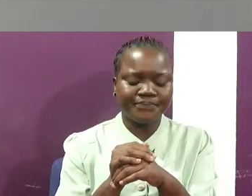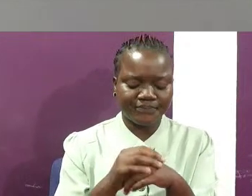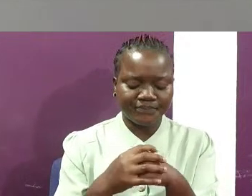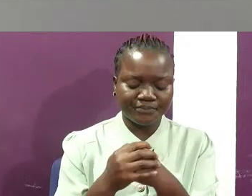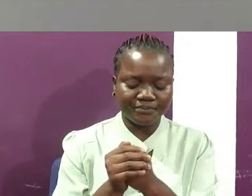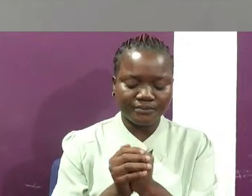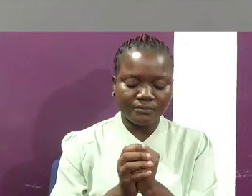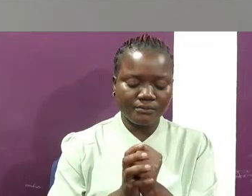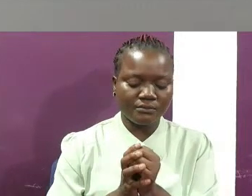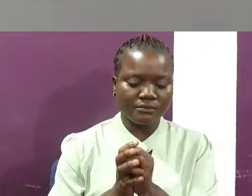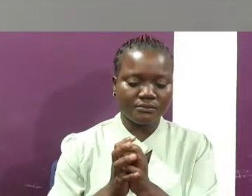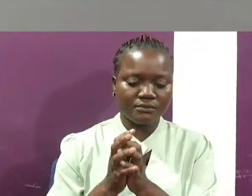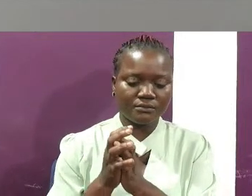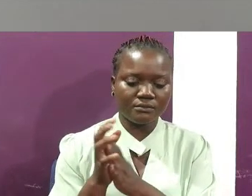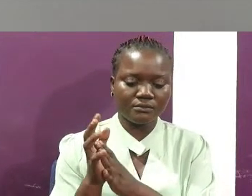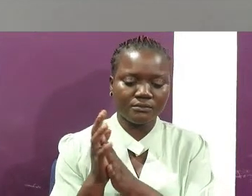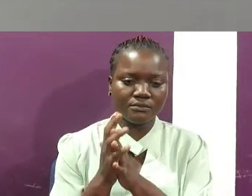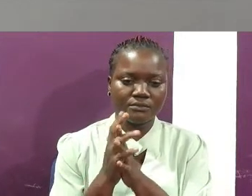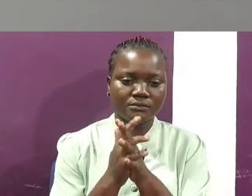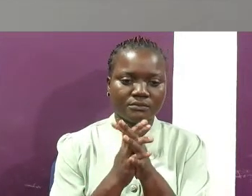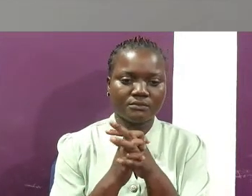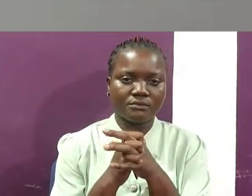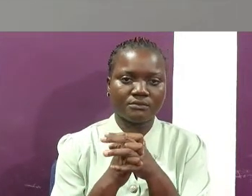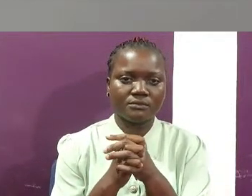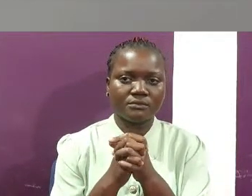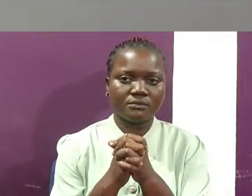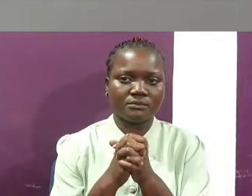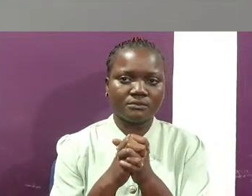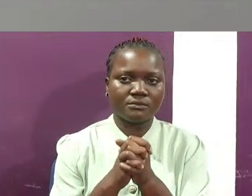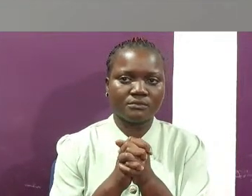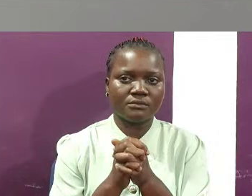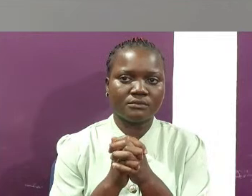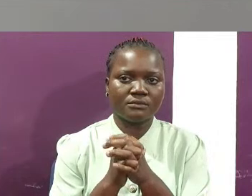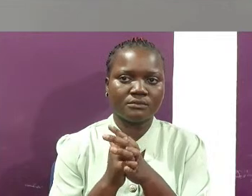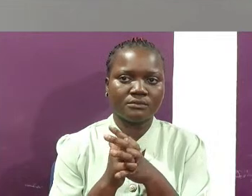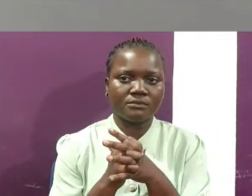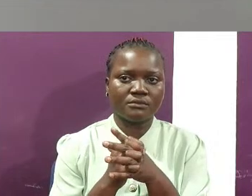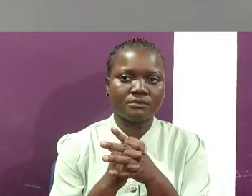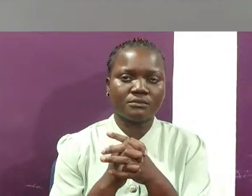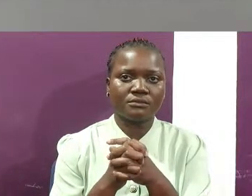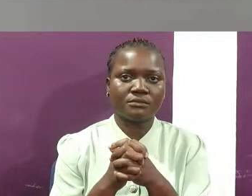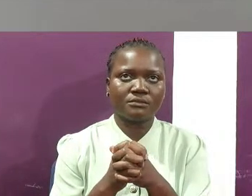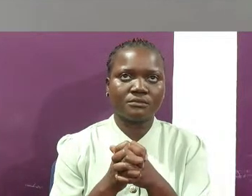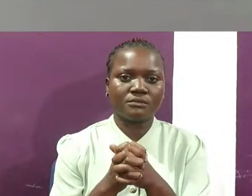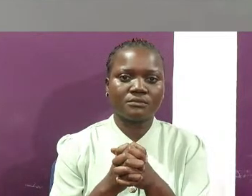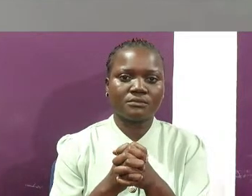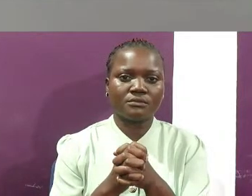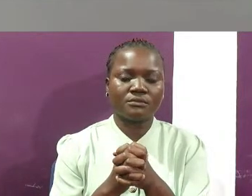only one body, ultimately, friends, Jesus was writing that.